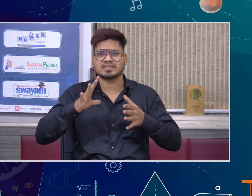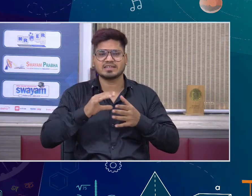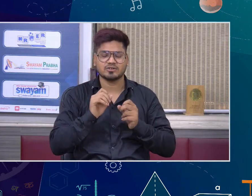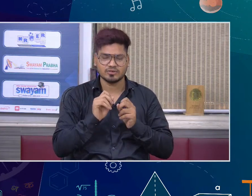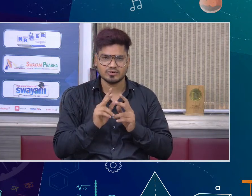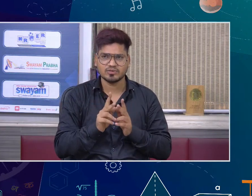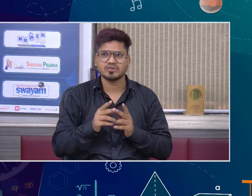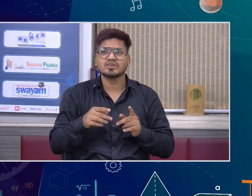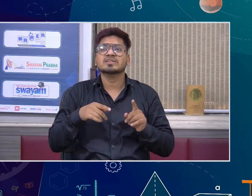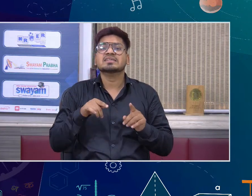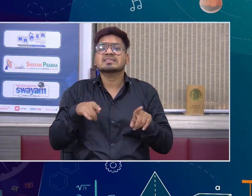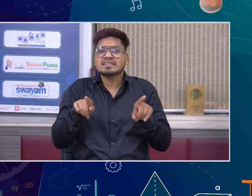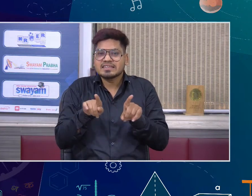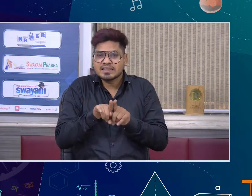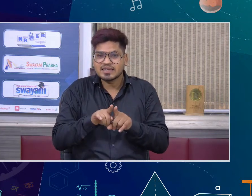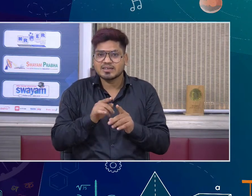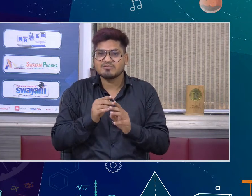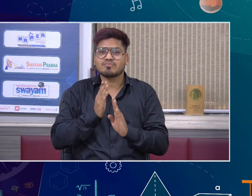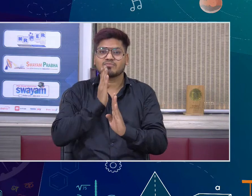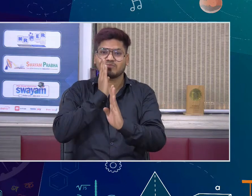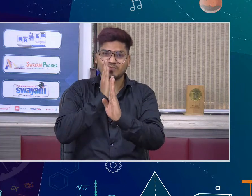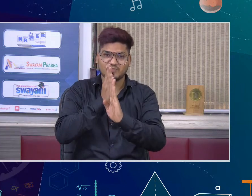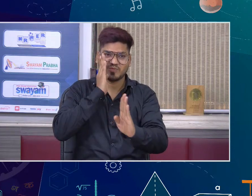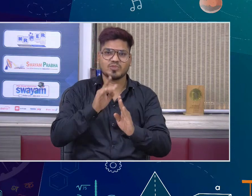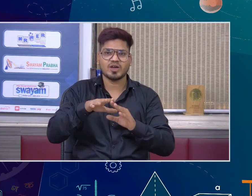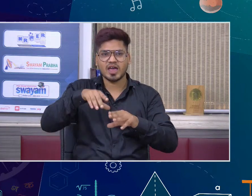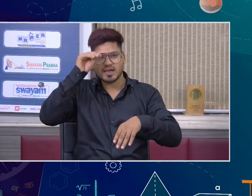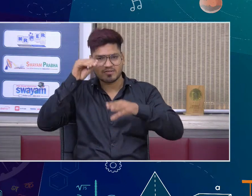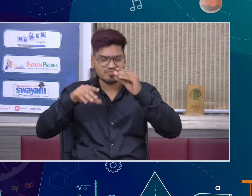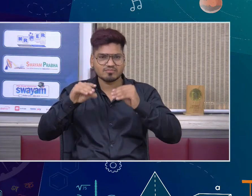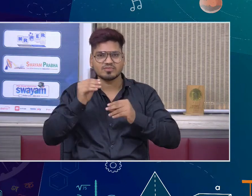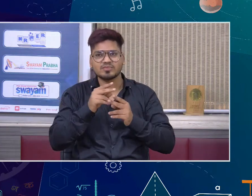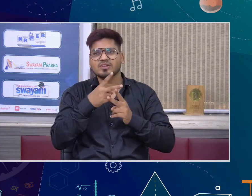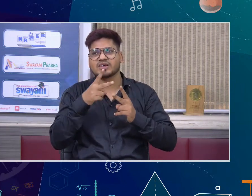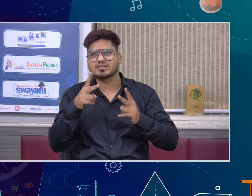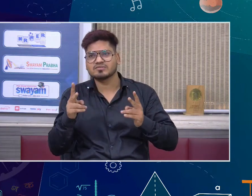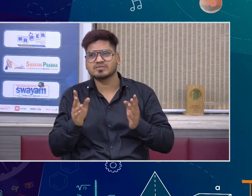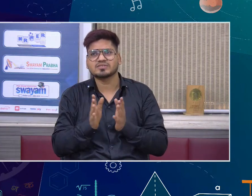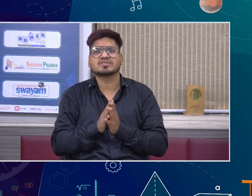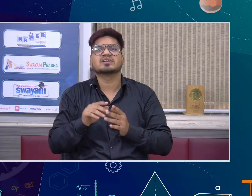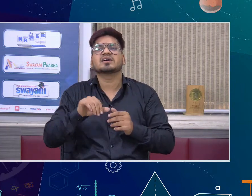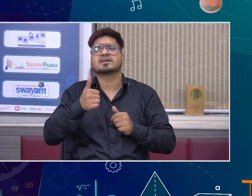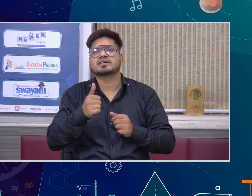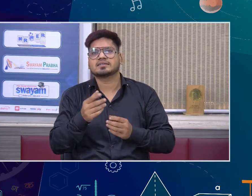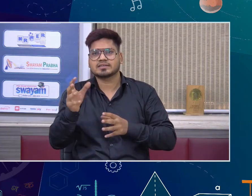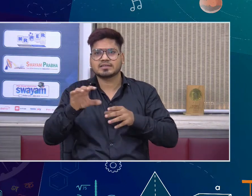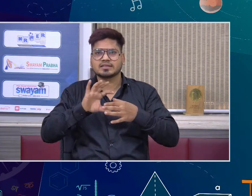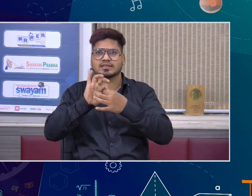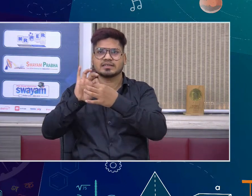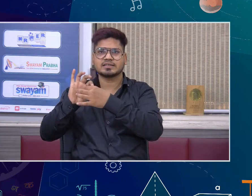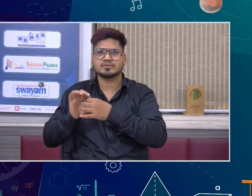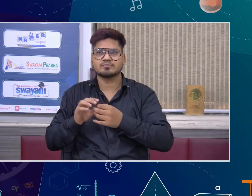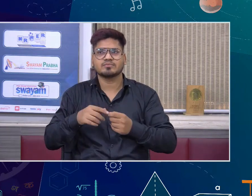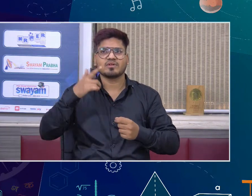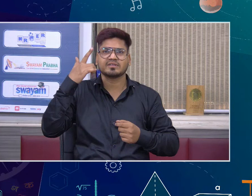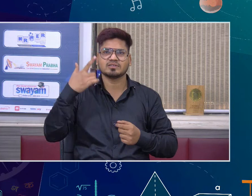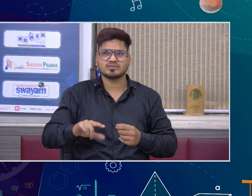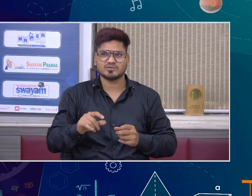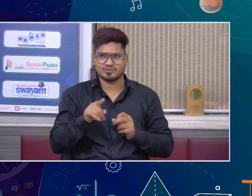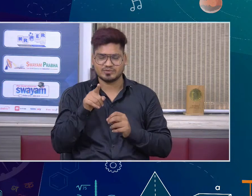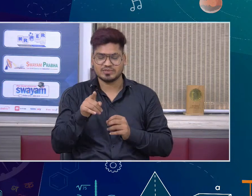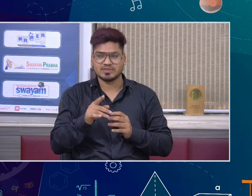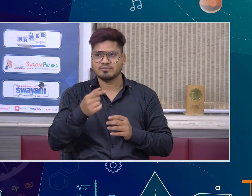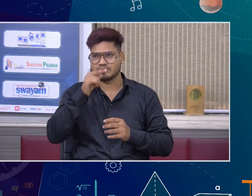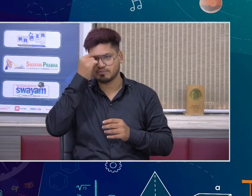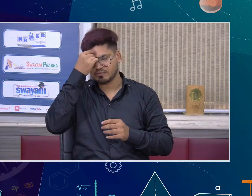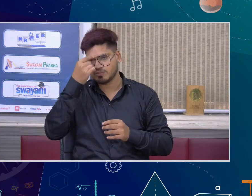disabilities acquired from the inclusive setup, such knowledge, such things are lost. They lost because I were knowing